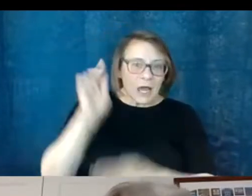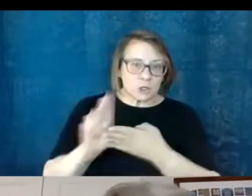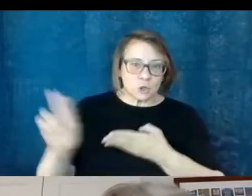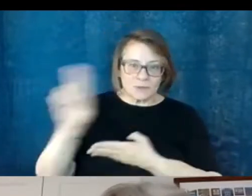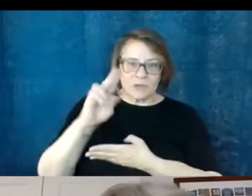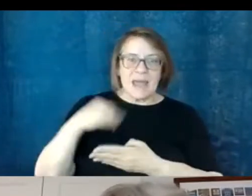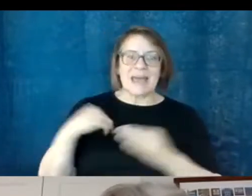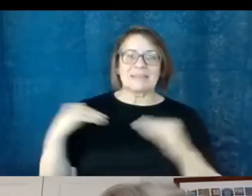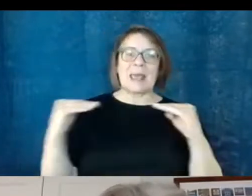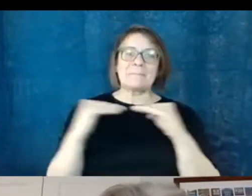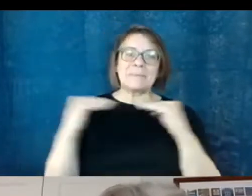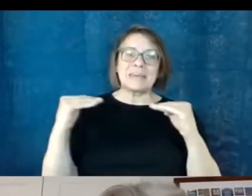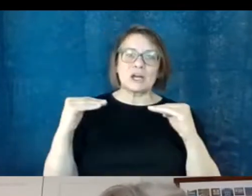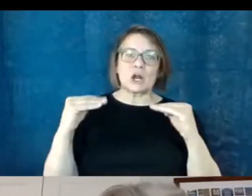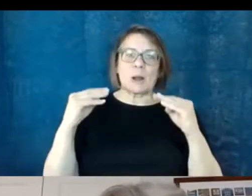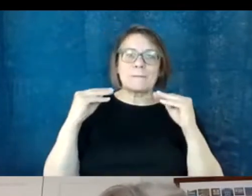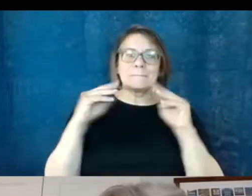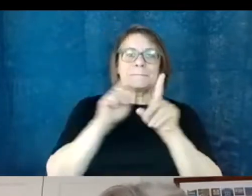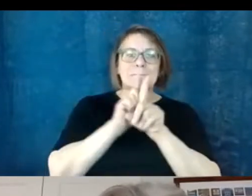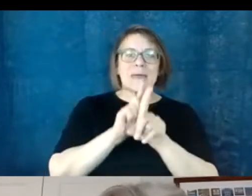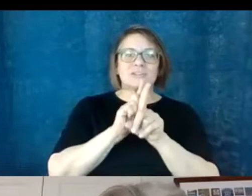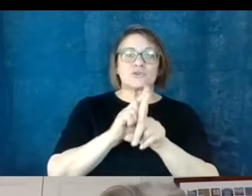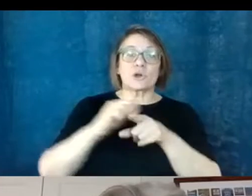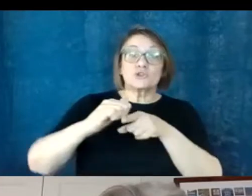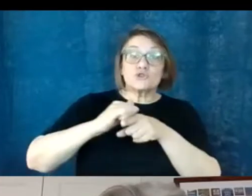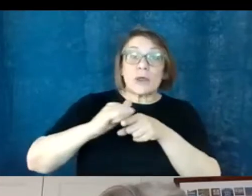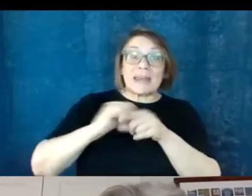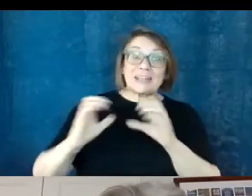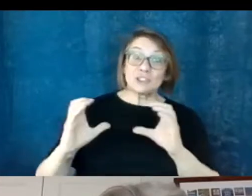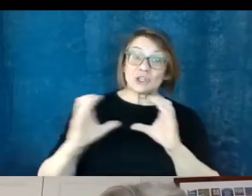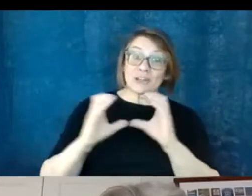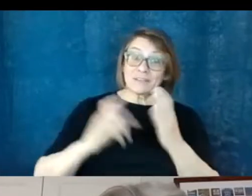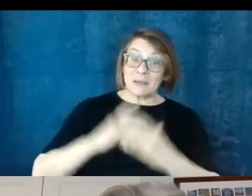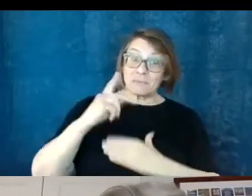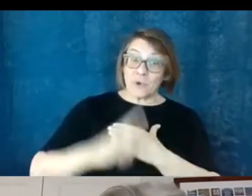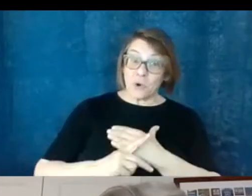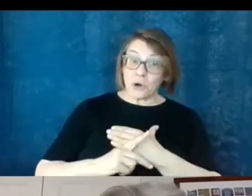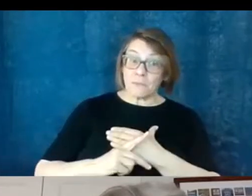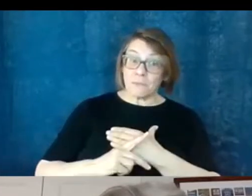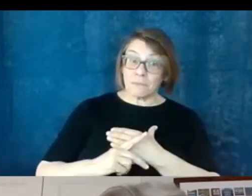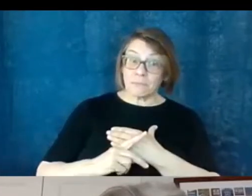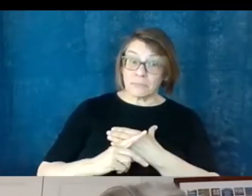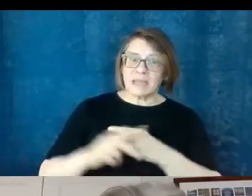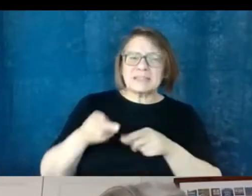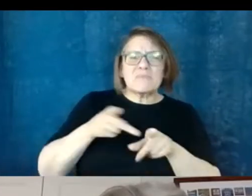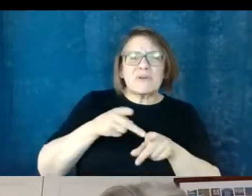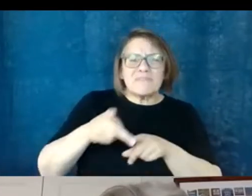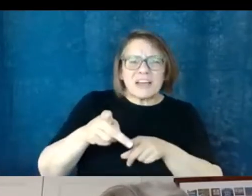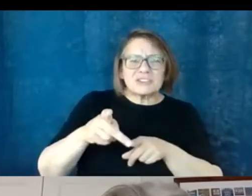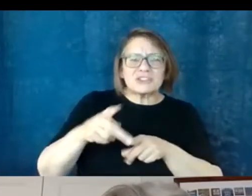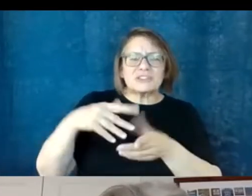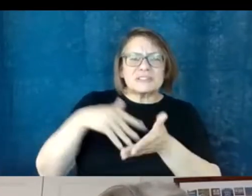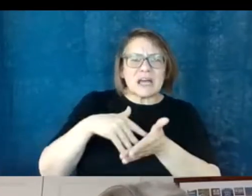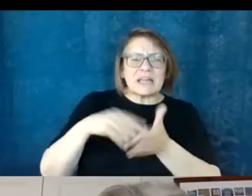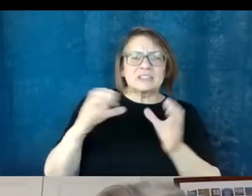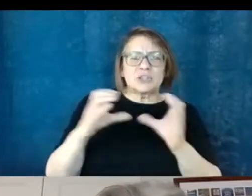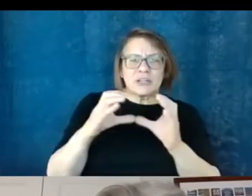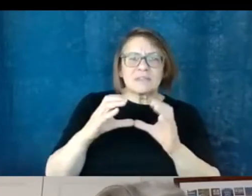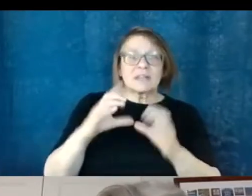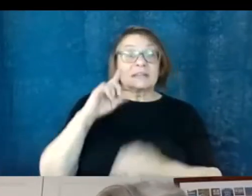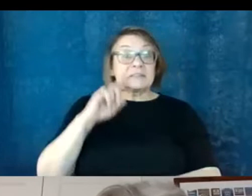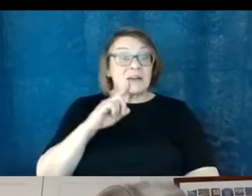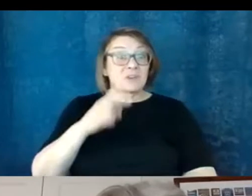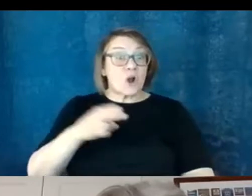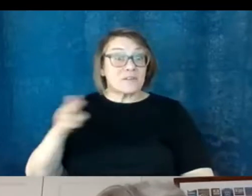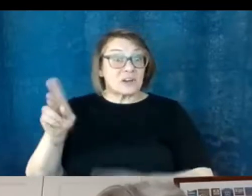peer mentor training certificate program. It's a professional studies certificate where deaf and hard of hearing people